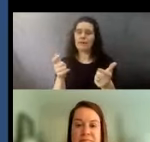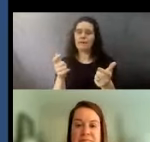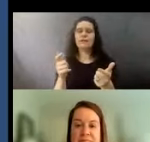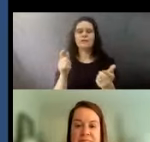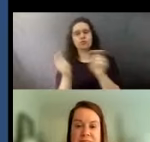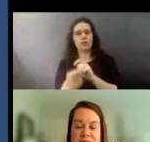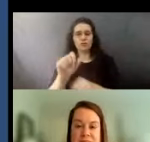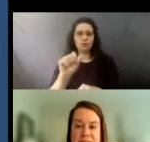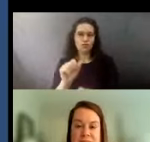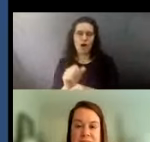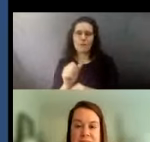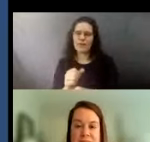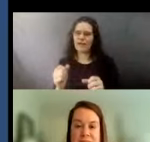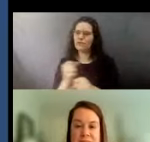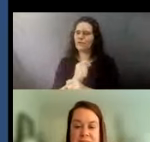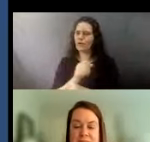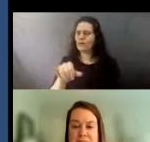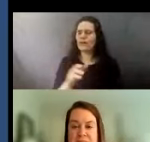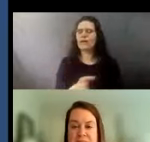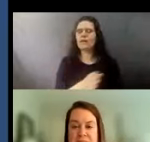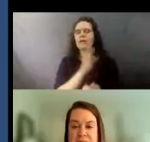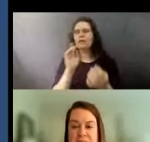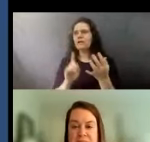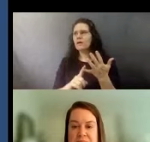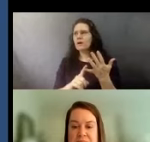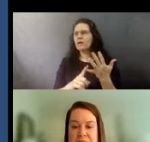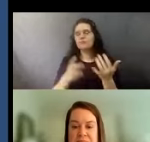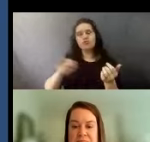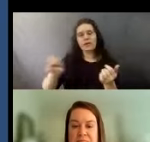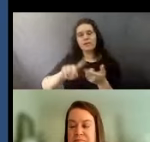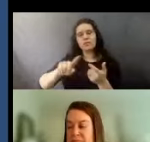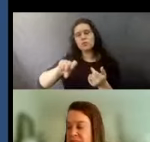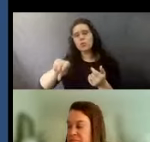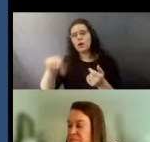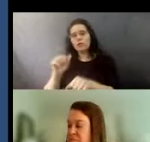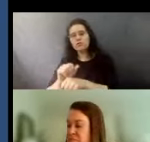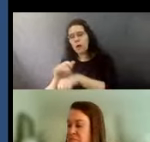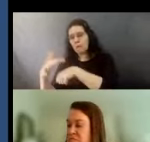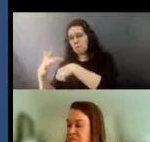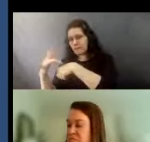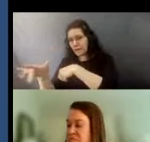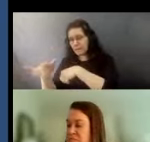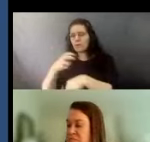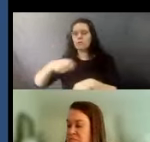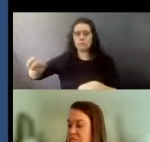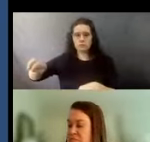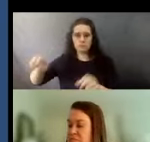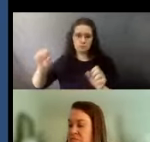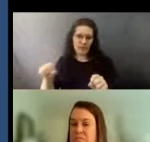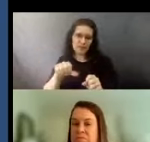Transfers to vacant positions can be relevant. And then for COVID in